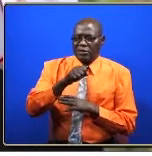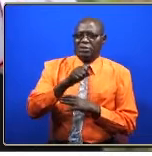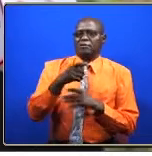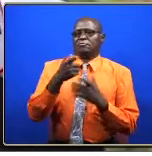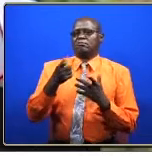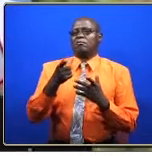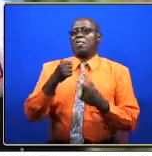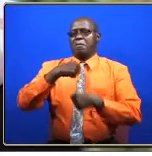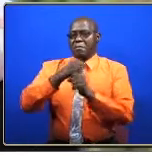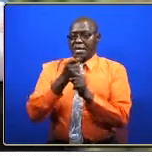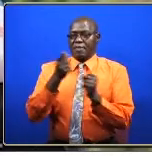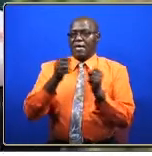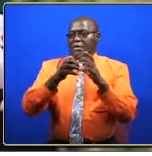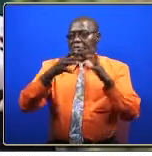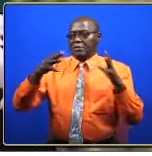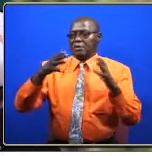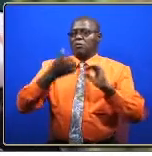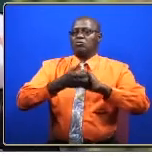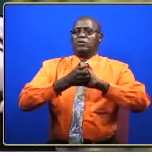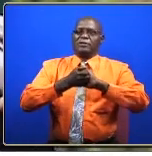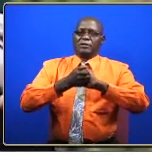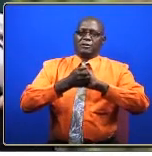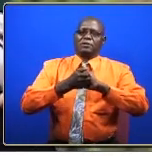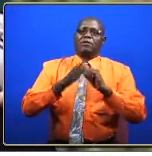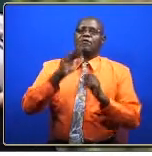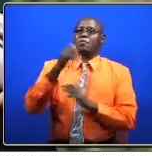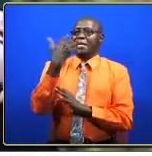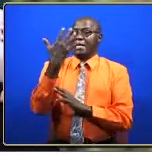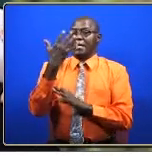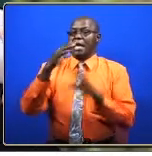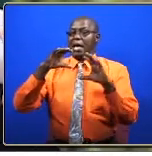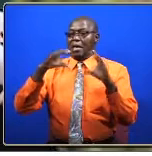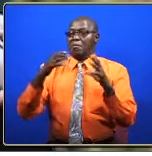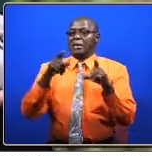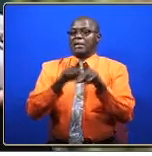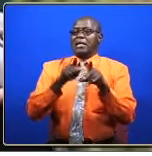expanding it. And with partnerships from forward-thinking green companies like Bolt,